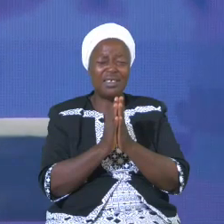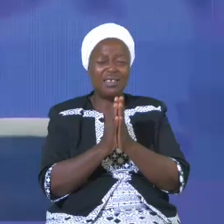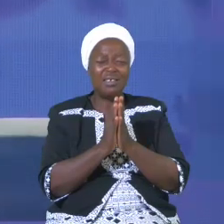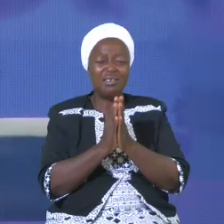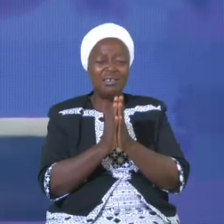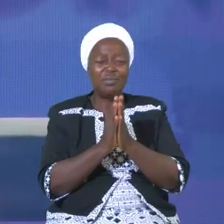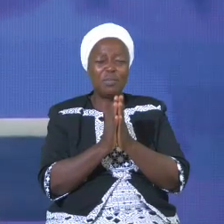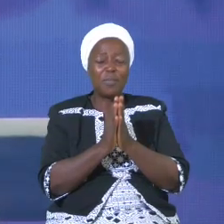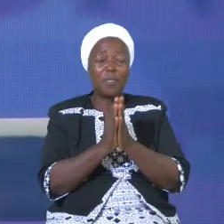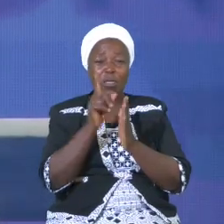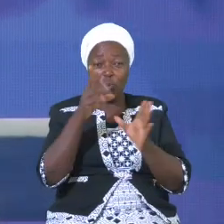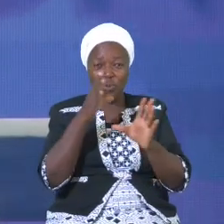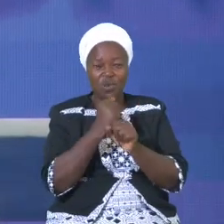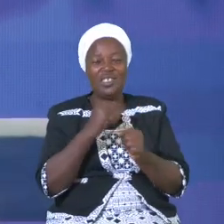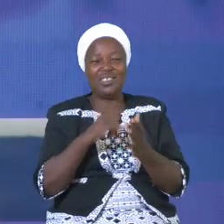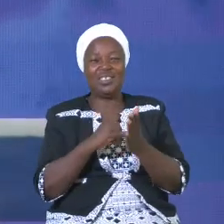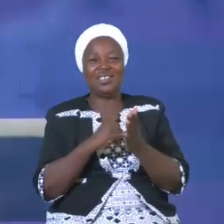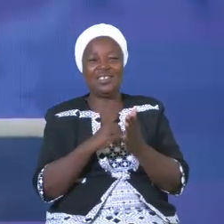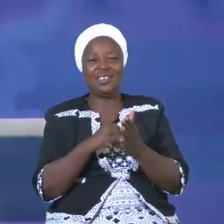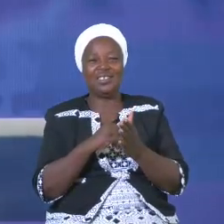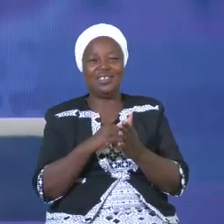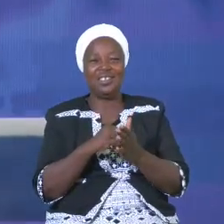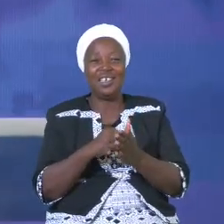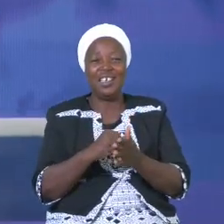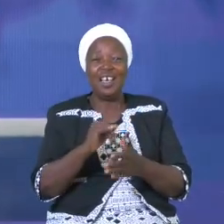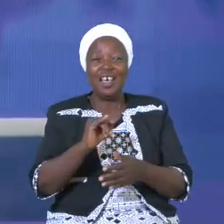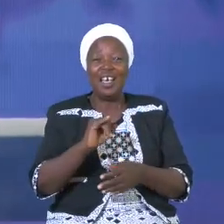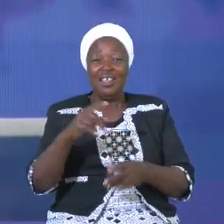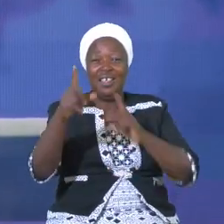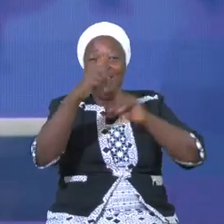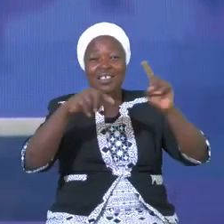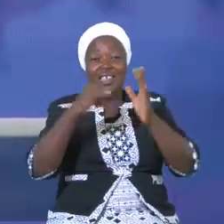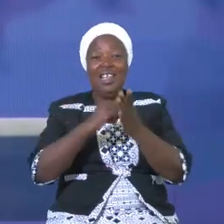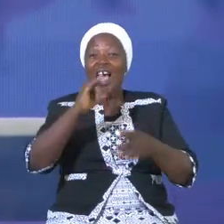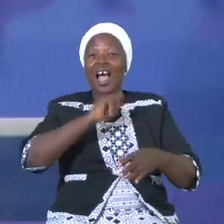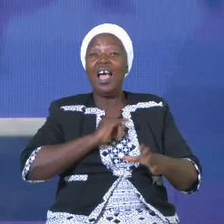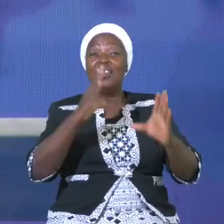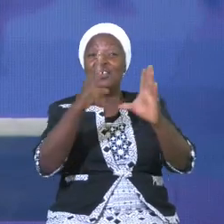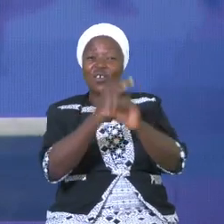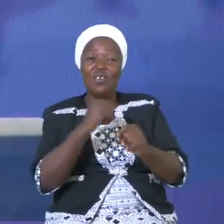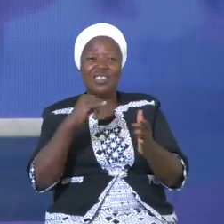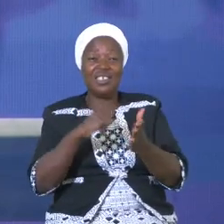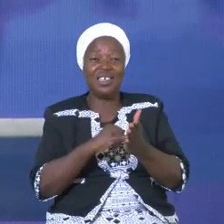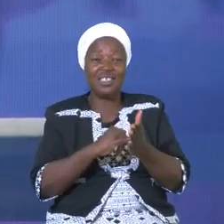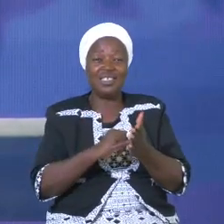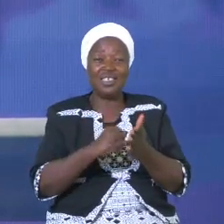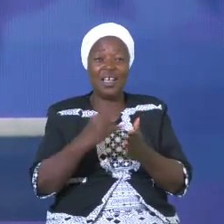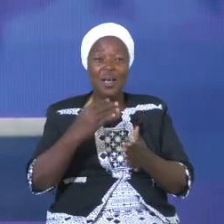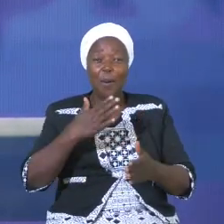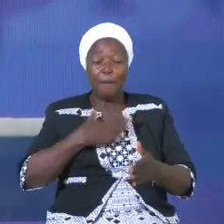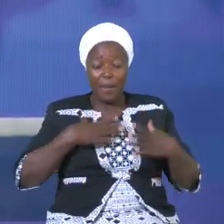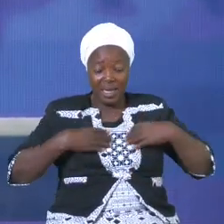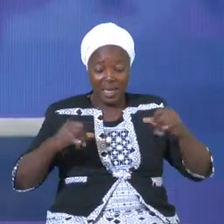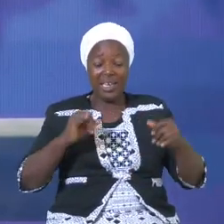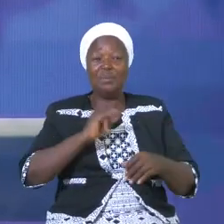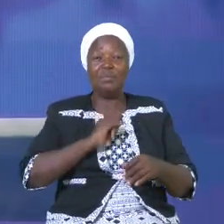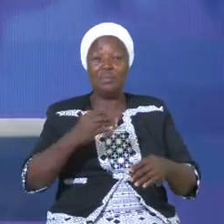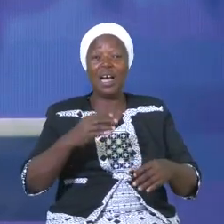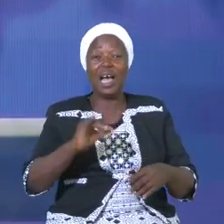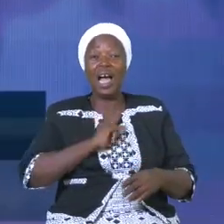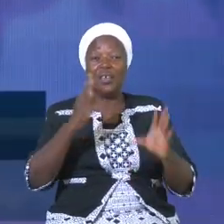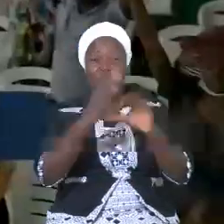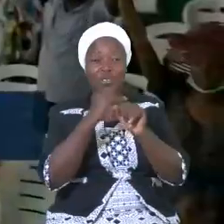you got it i got it my healing i got it